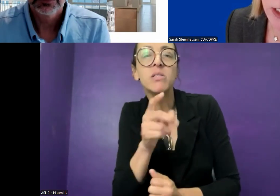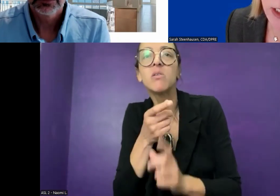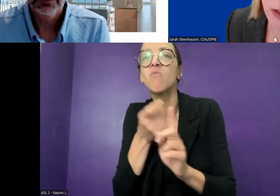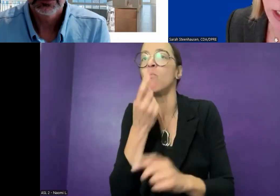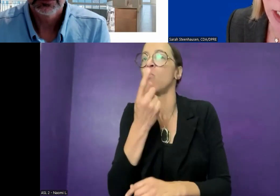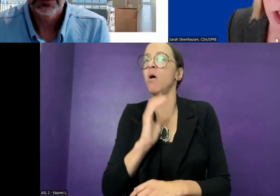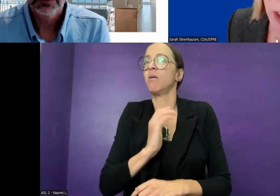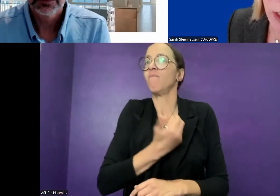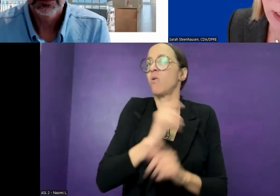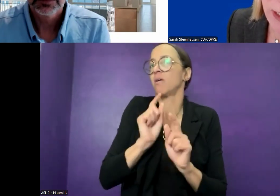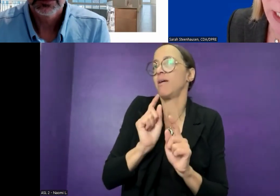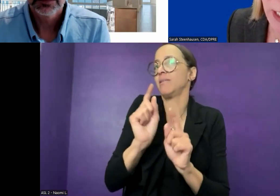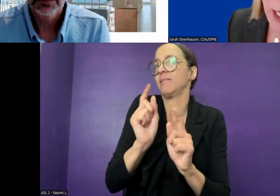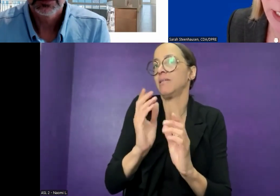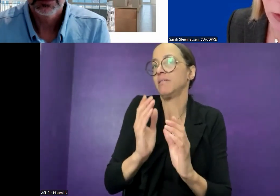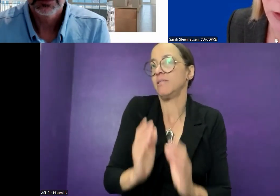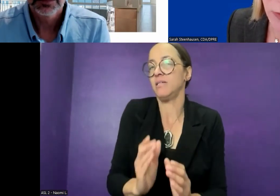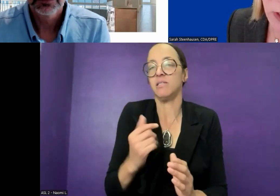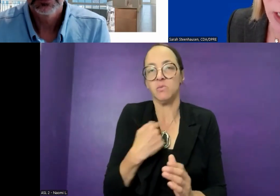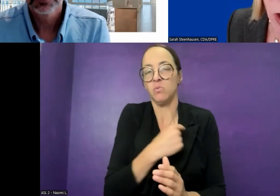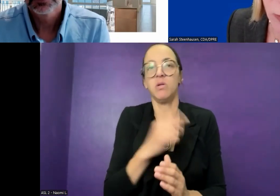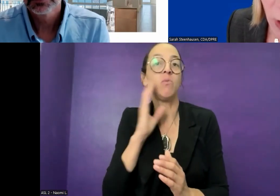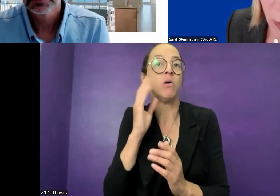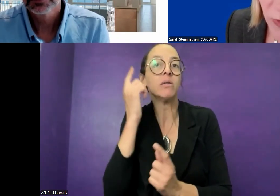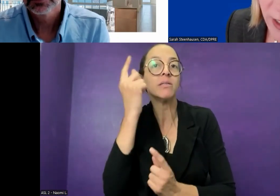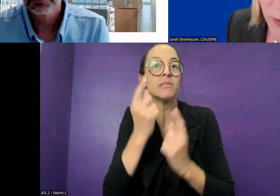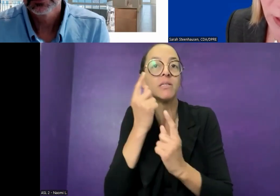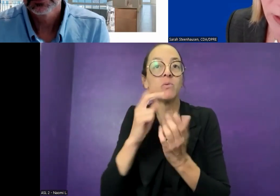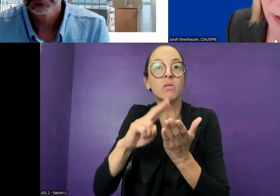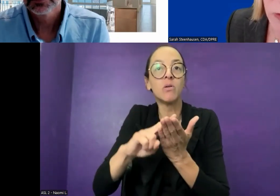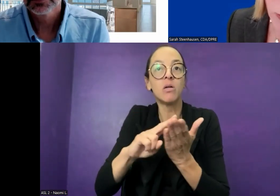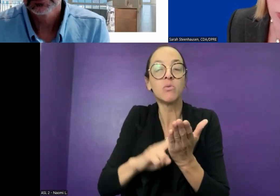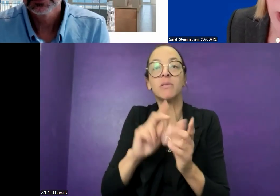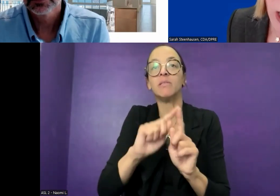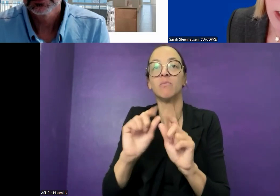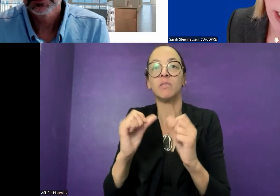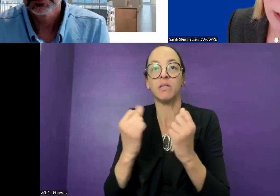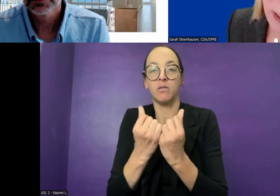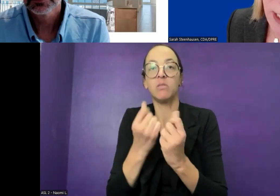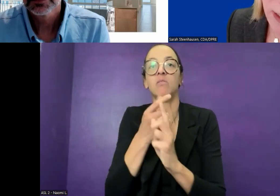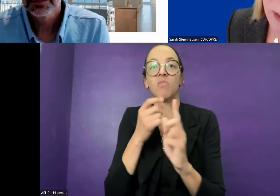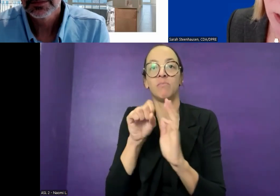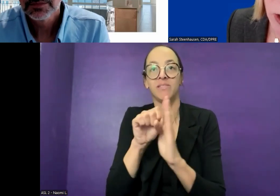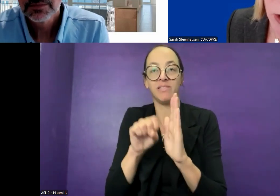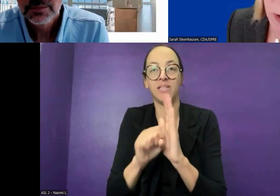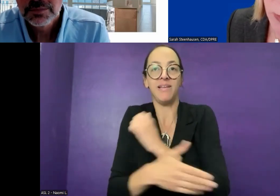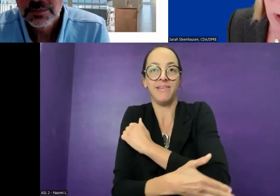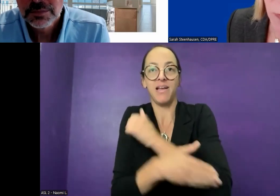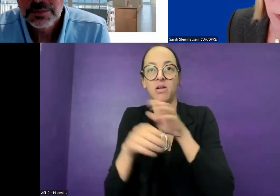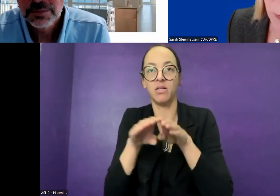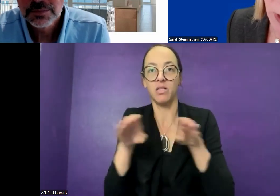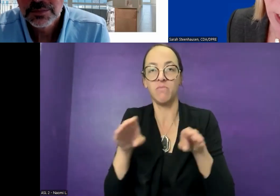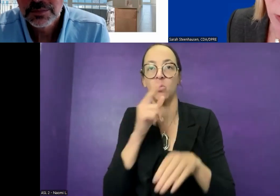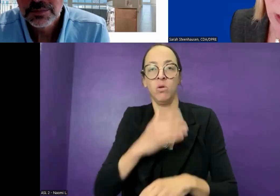area agencies on aging at state, county levels that are providing funding to support LTSS that are currently